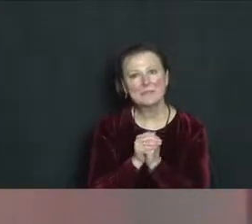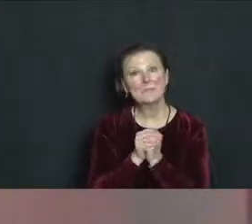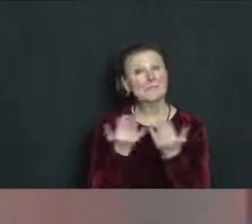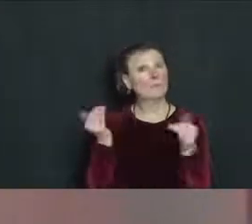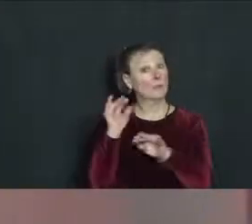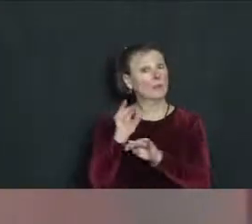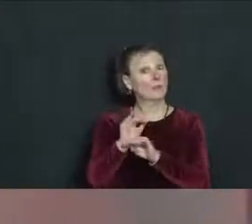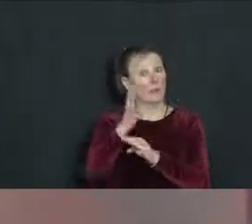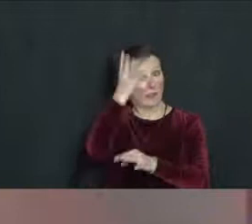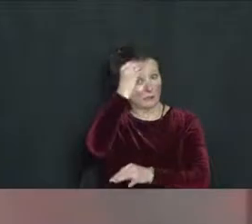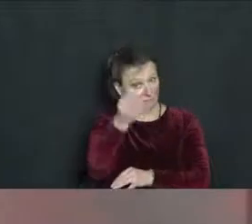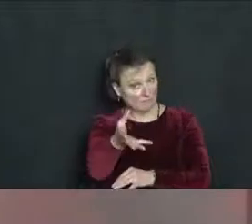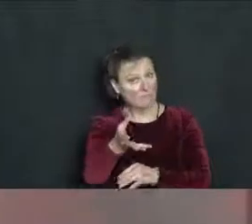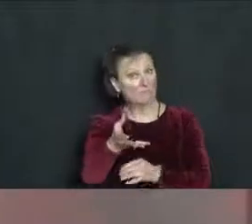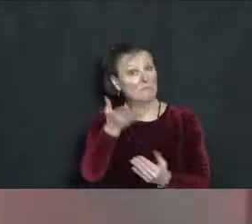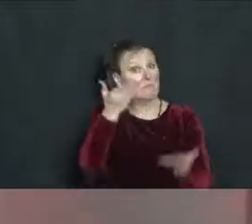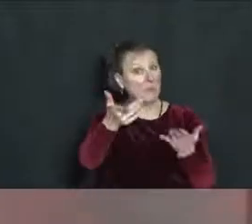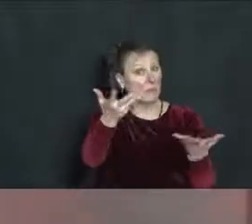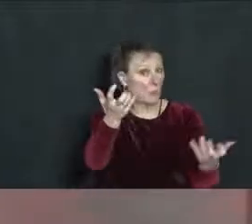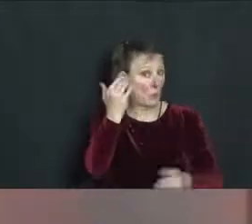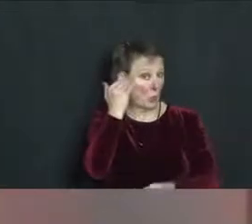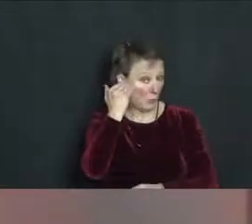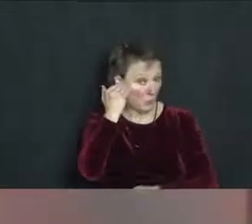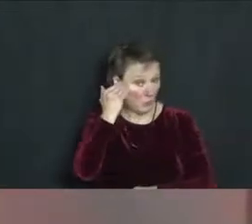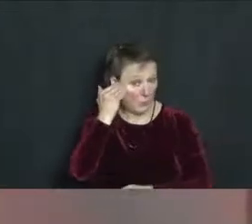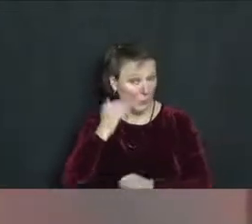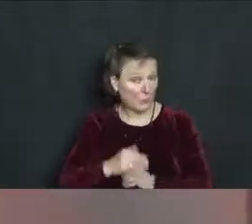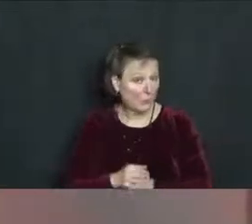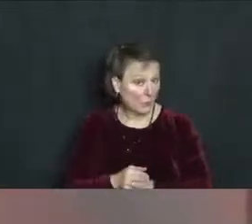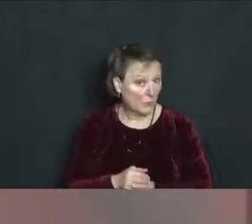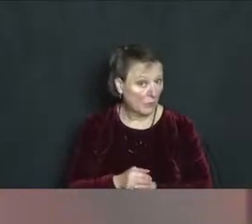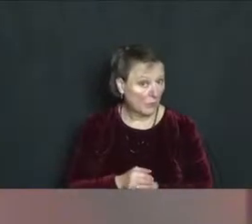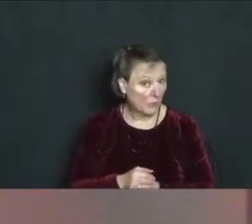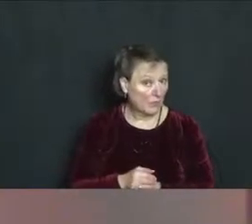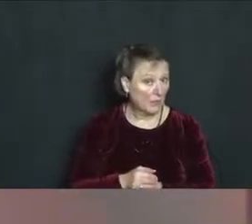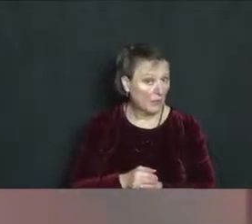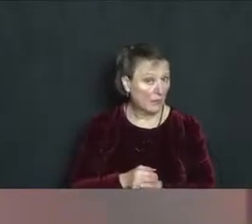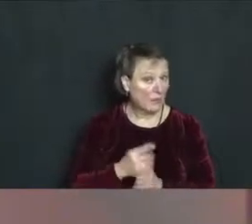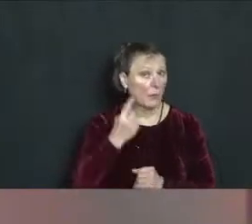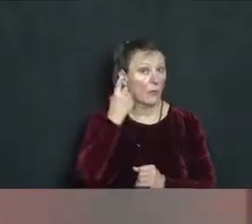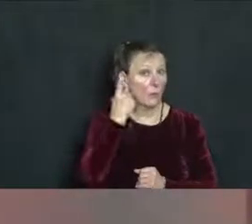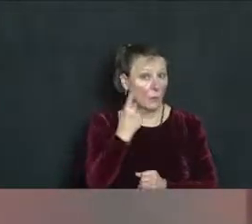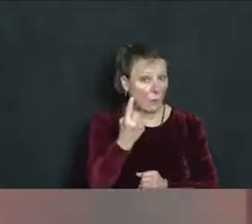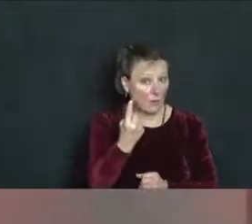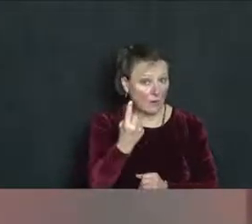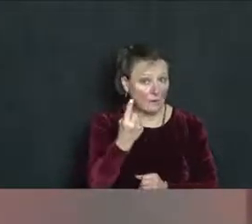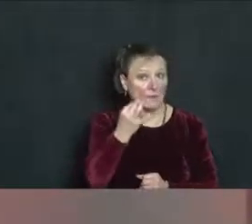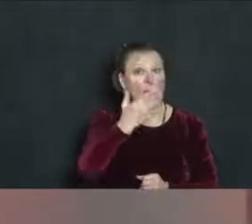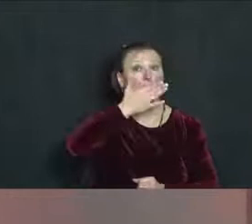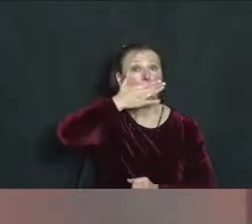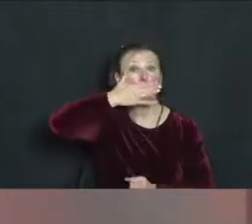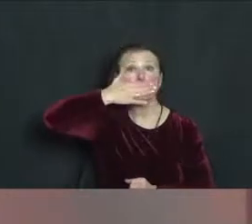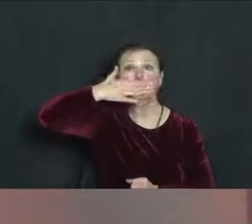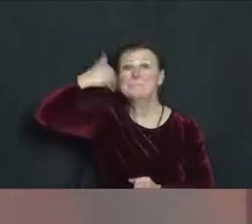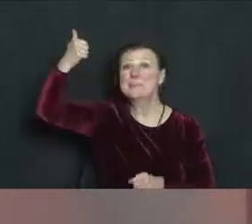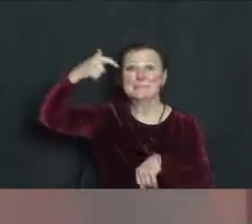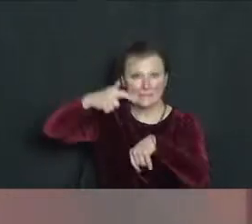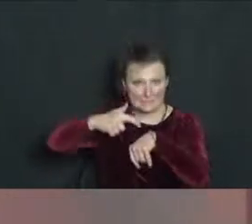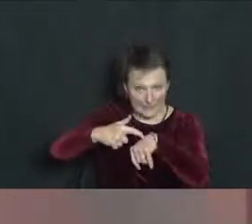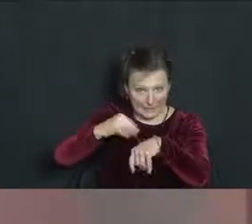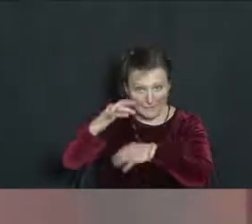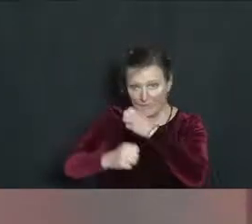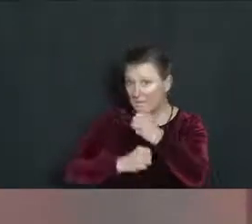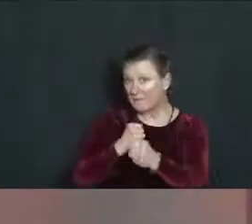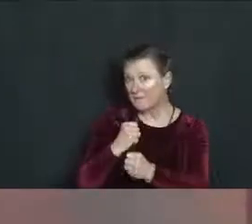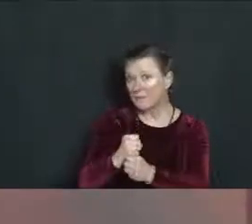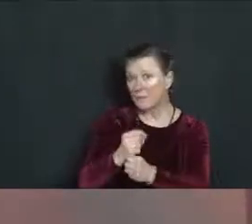Tonight, by the way, you might like to know, is one of the very best times of the year